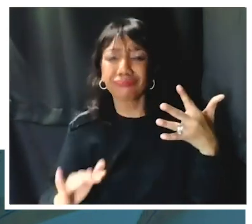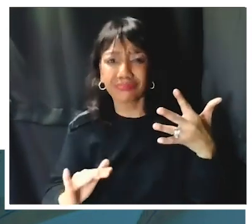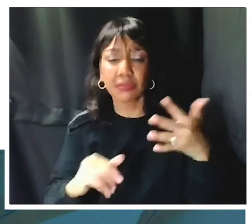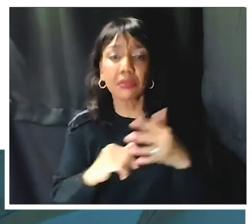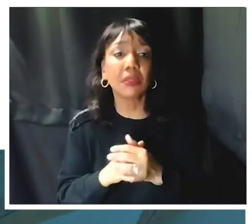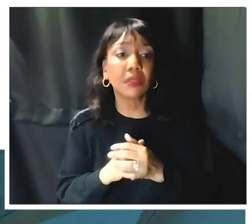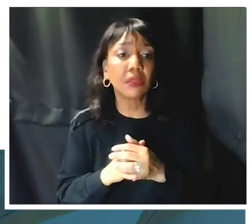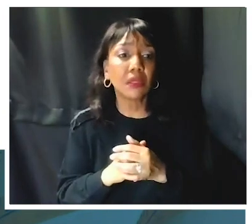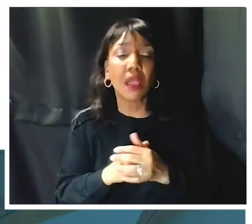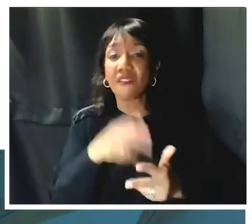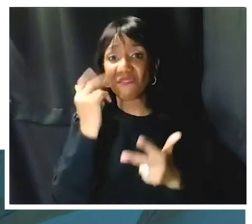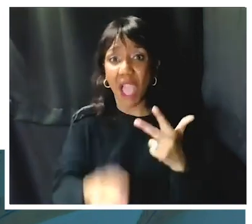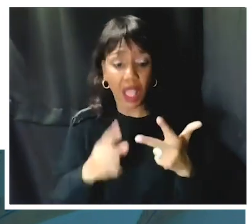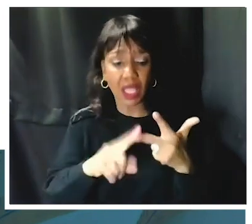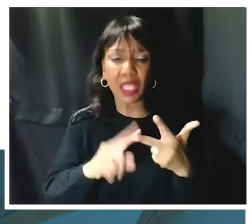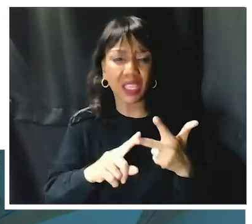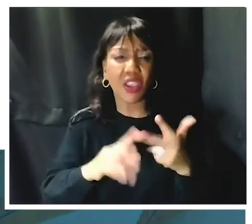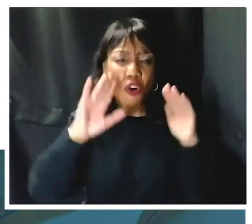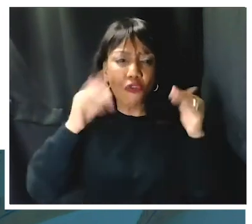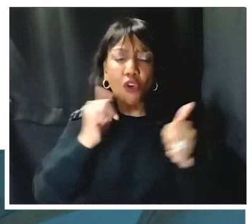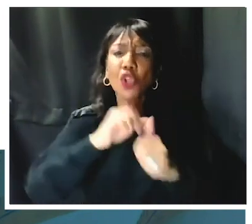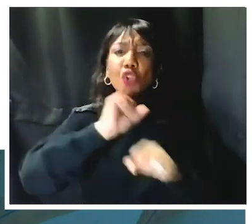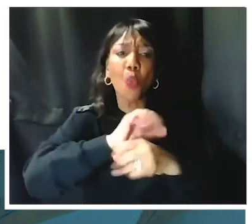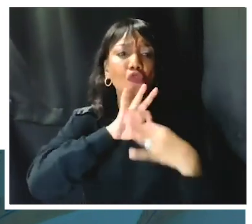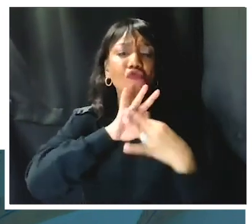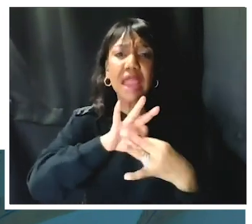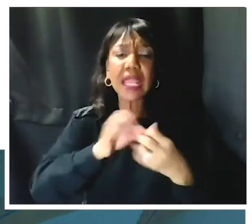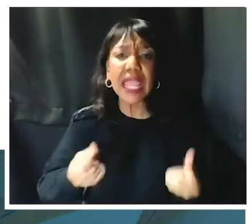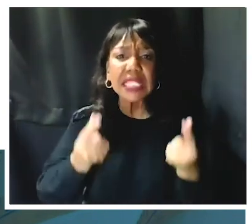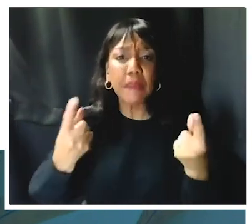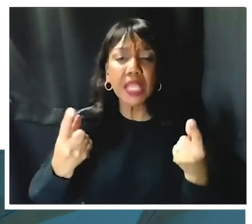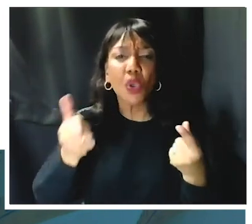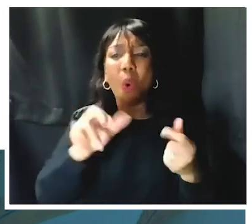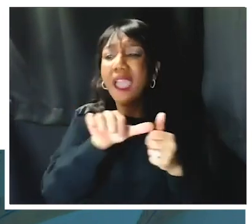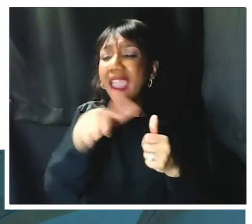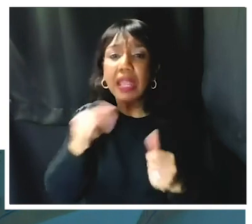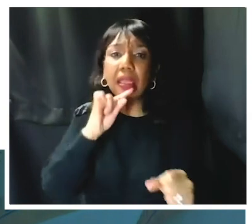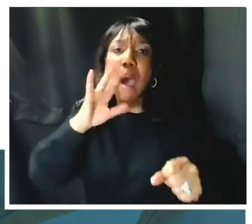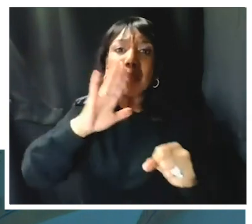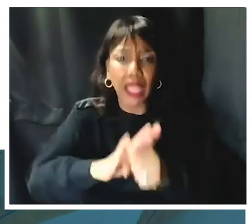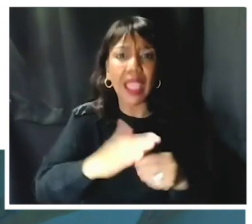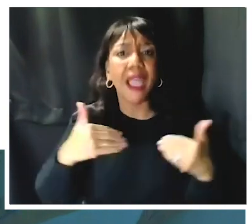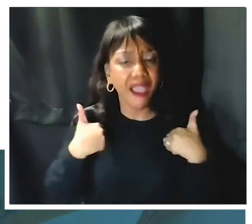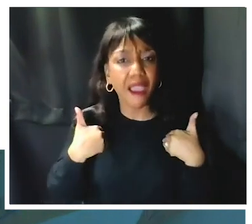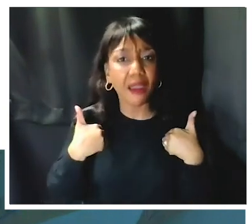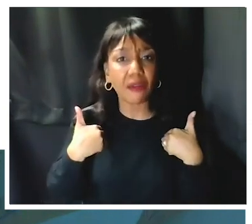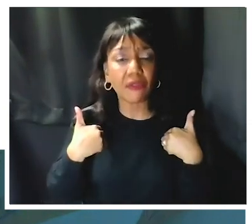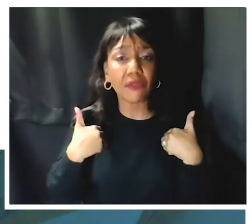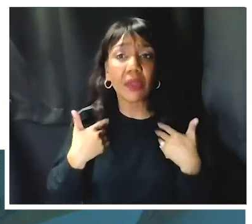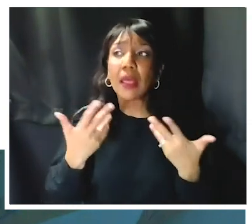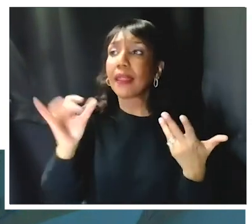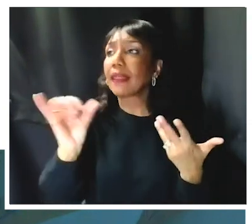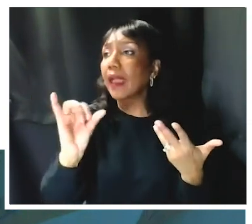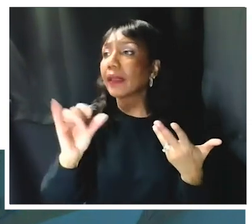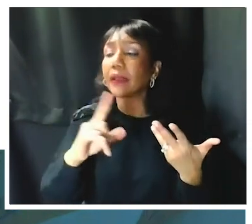etc. Finally, you should focus on your work-related expenses or any obligations you have. These